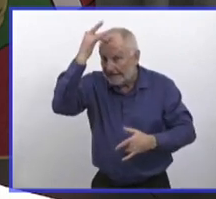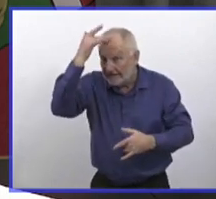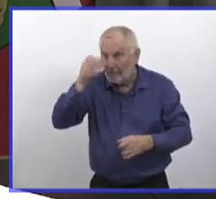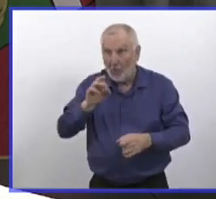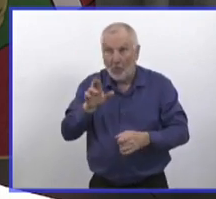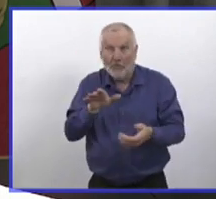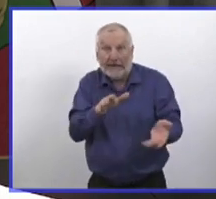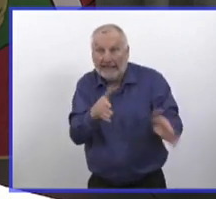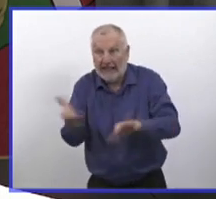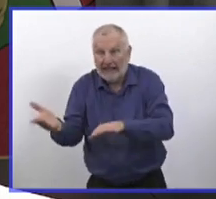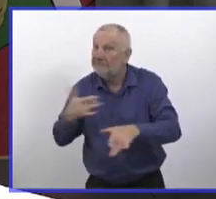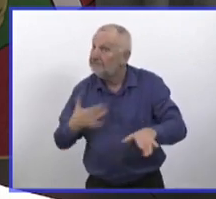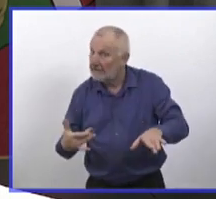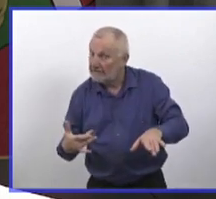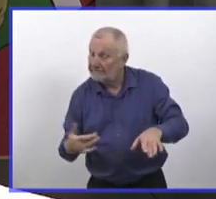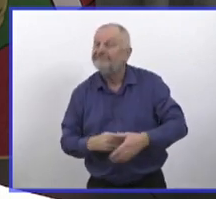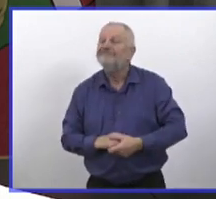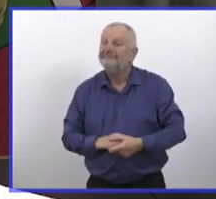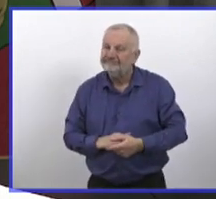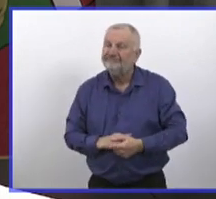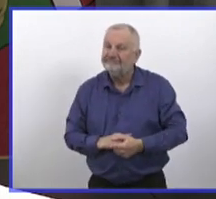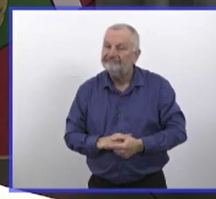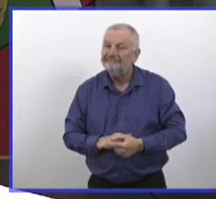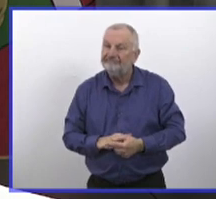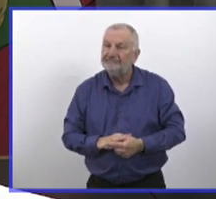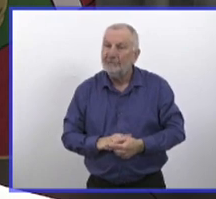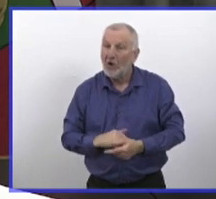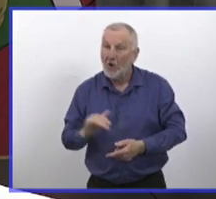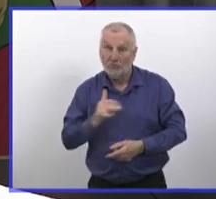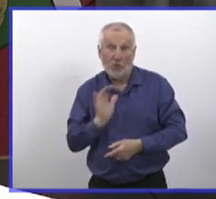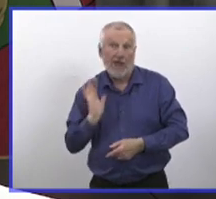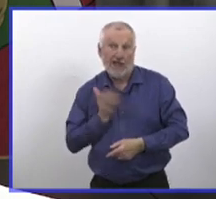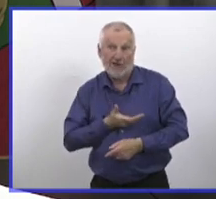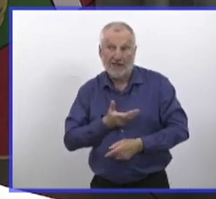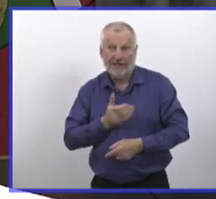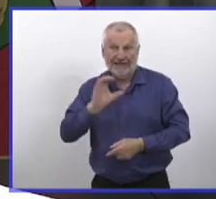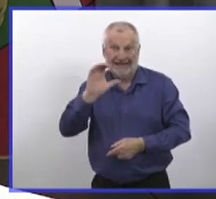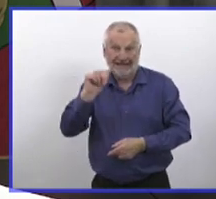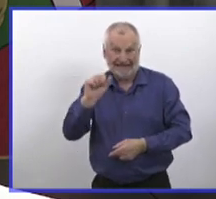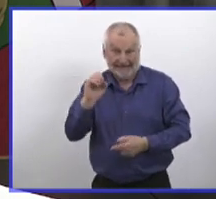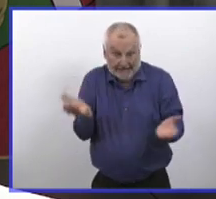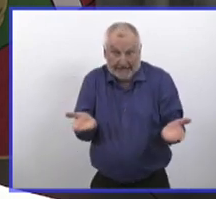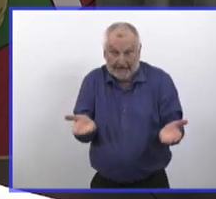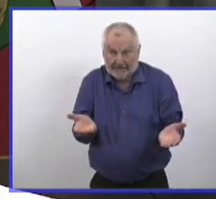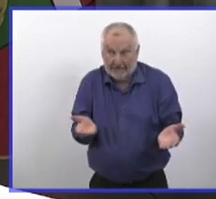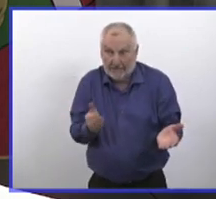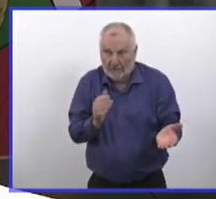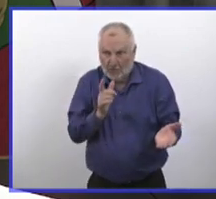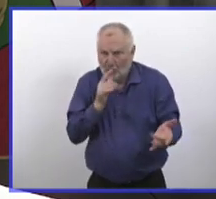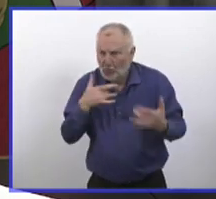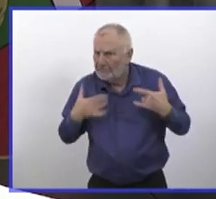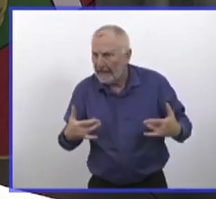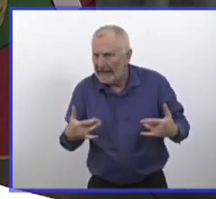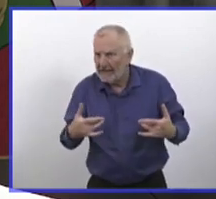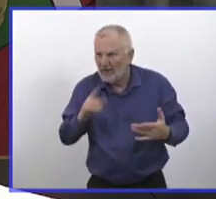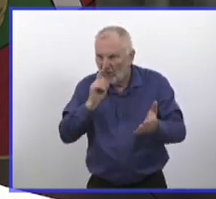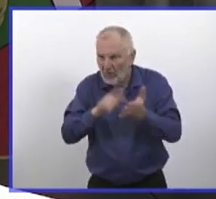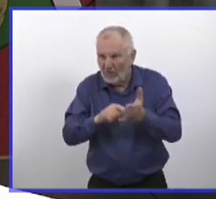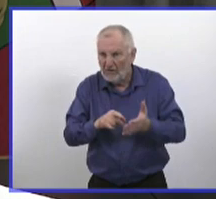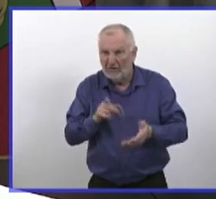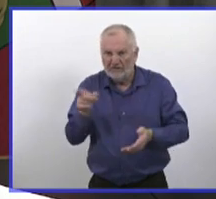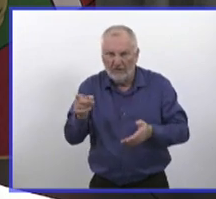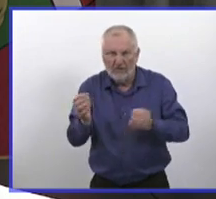that we have collected in our case and contact investigation to determine which health conditions were appearing